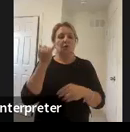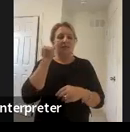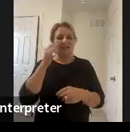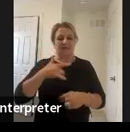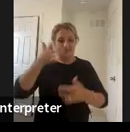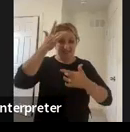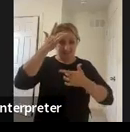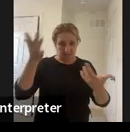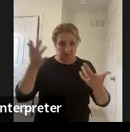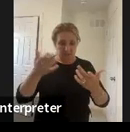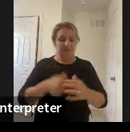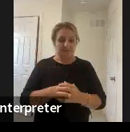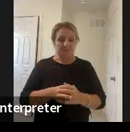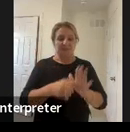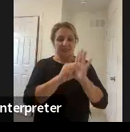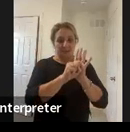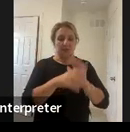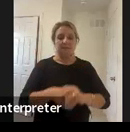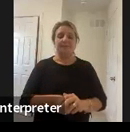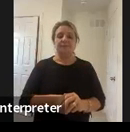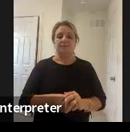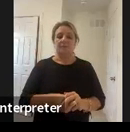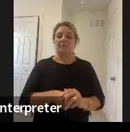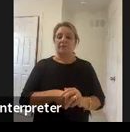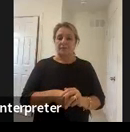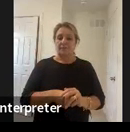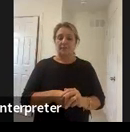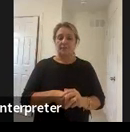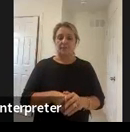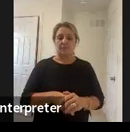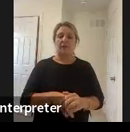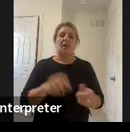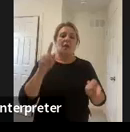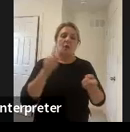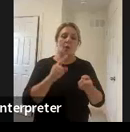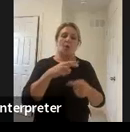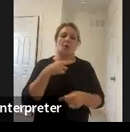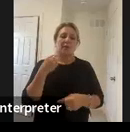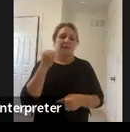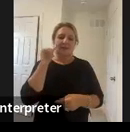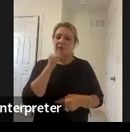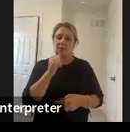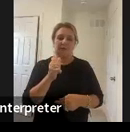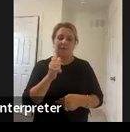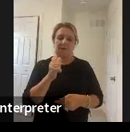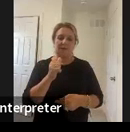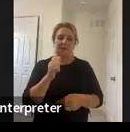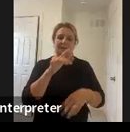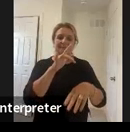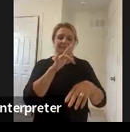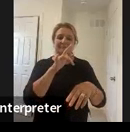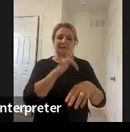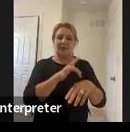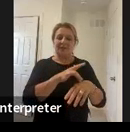symptoms. Generally, the risk of becoming ill with monkeypox is low if you did not encounter the high-risk scenarios